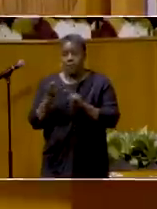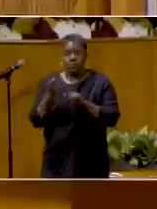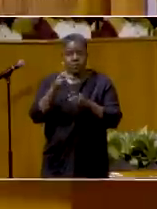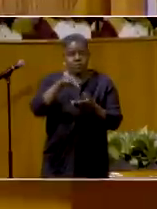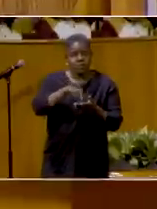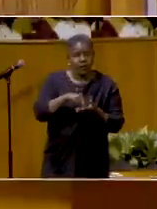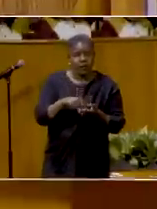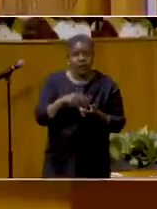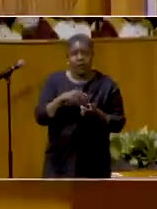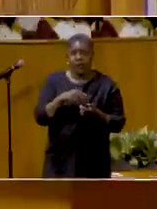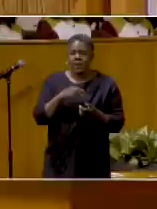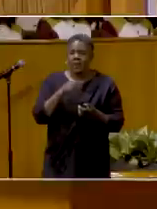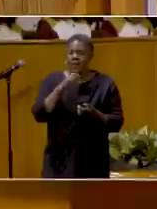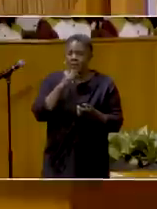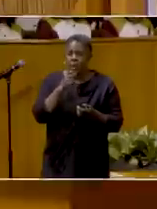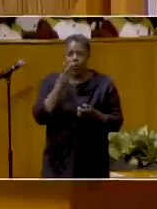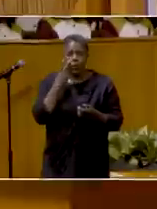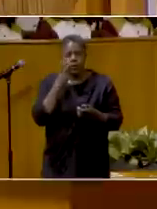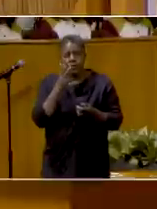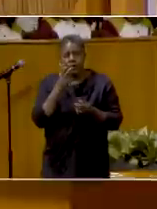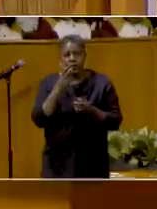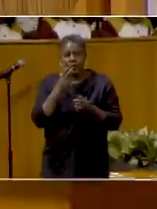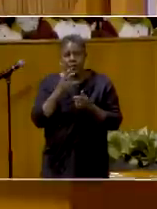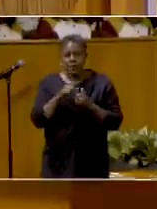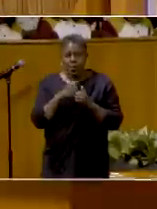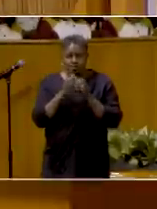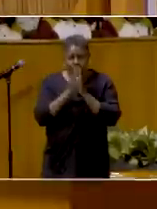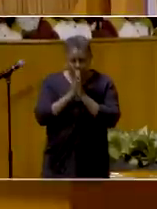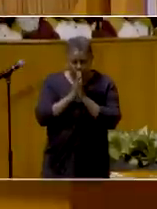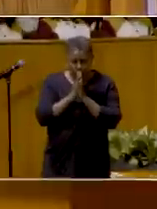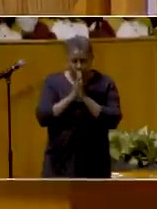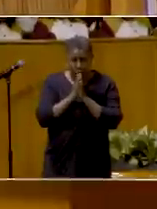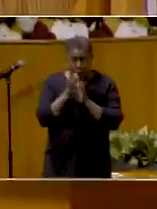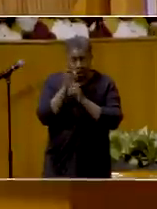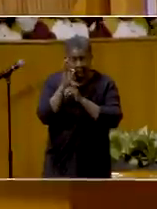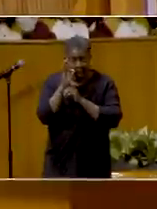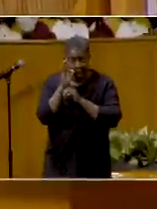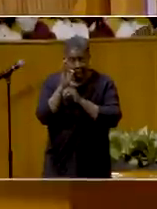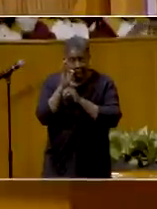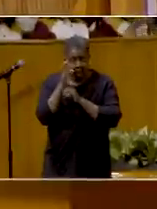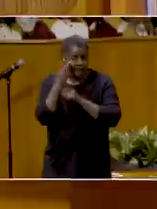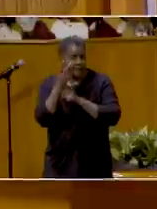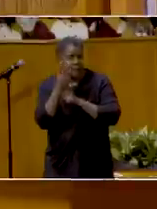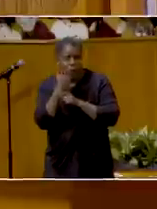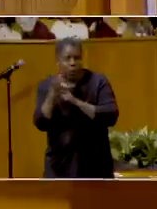Don't be that prayer person, one eye open, one eye closed, trying to see who.